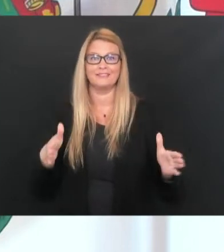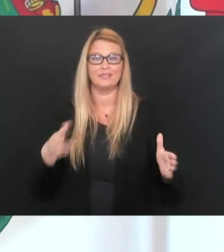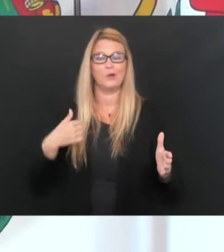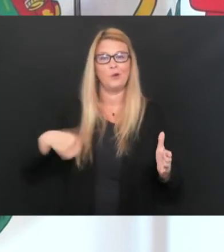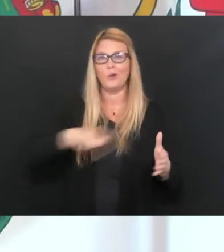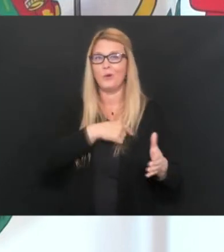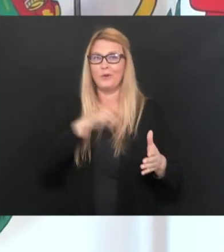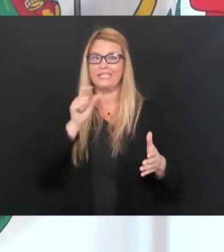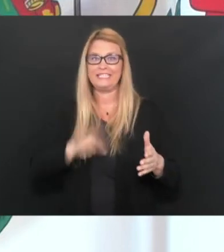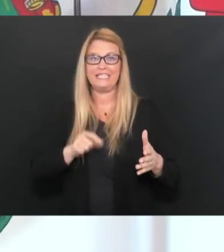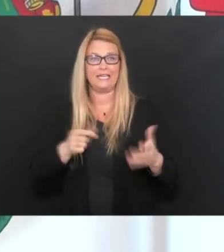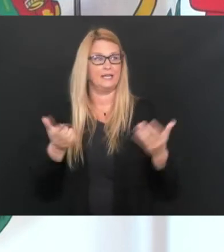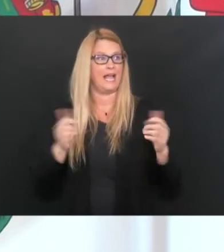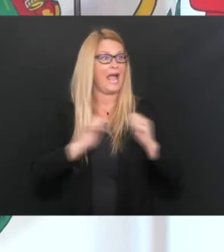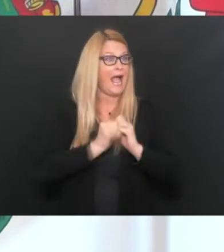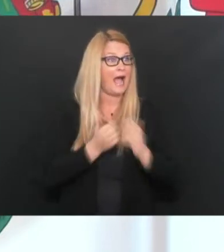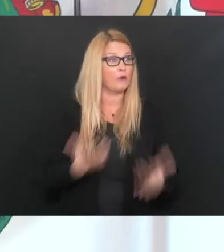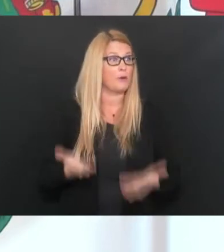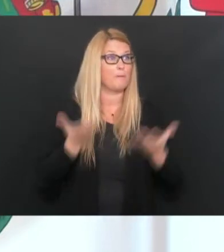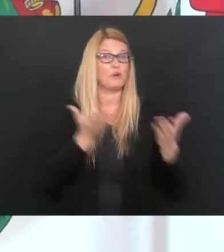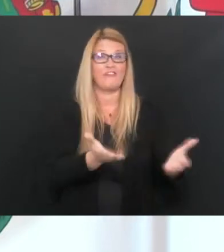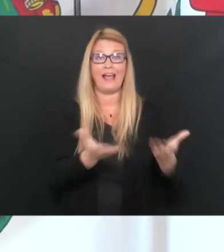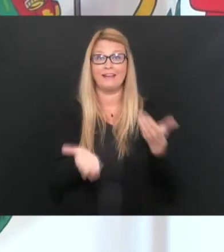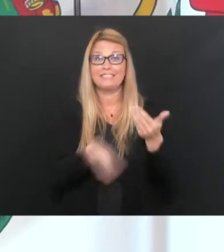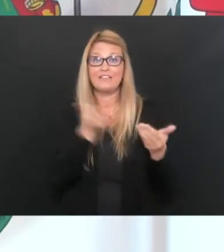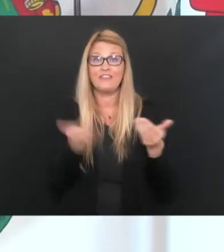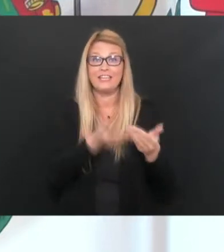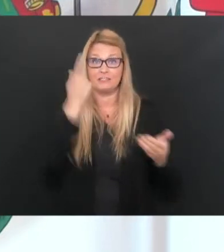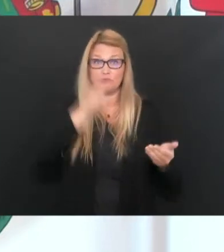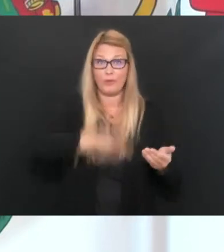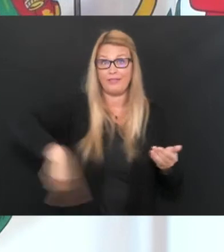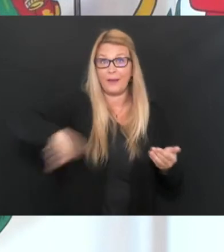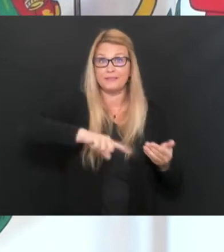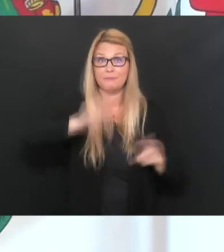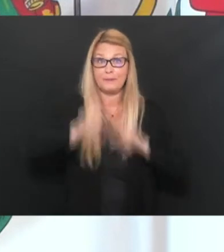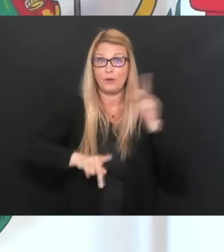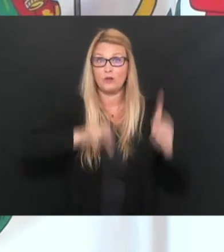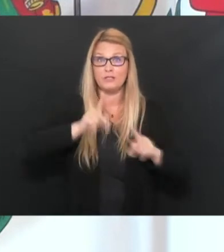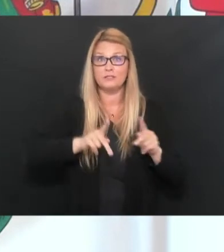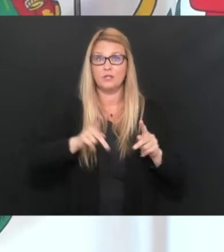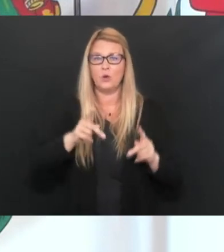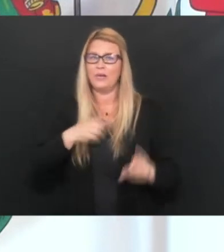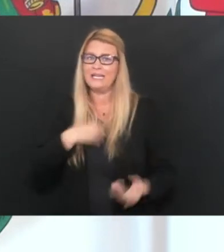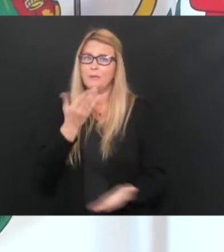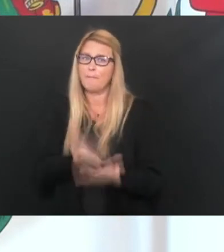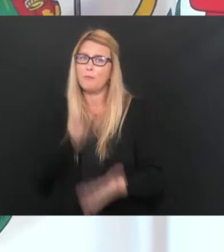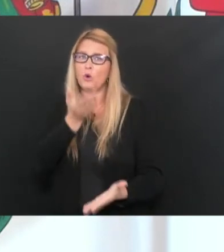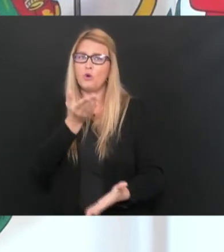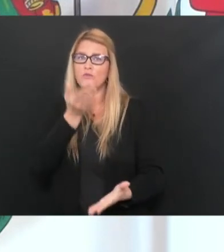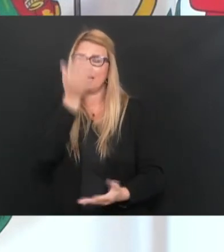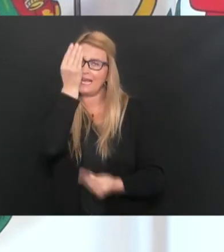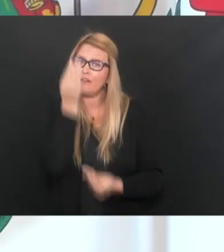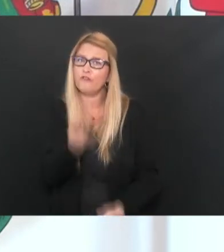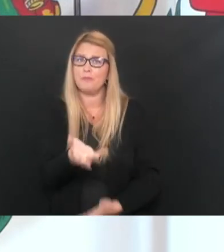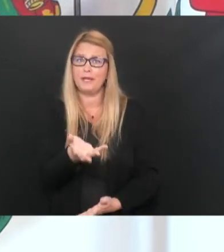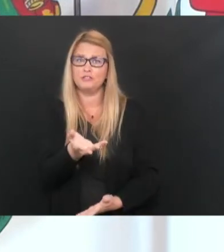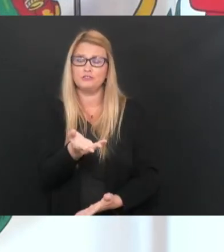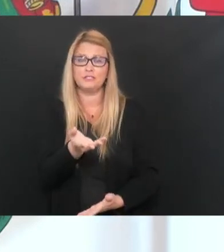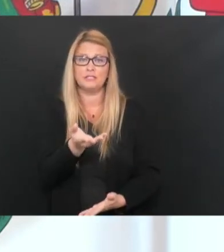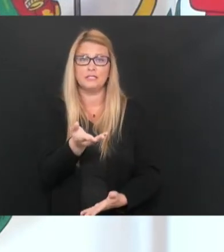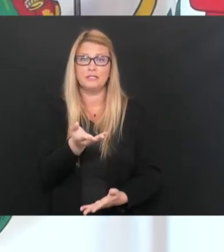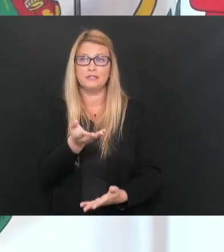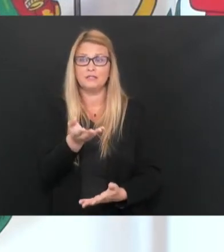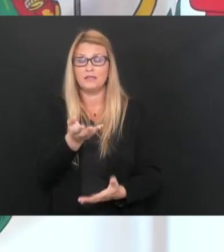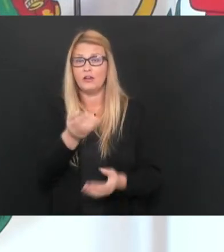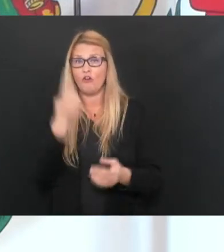from convenience. We've got to come at this with real data that tells of the side effects of our